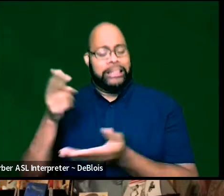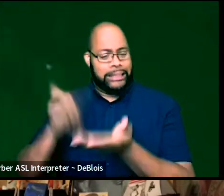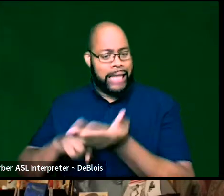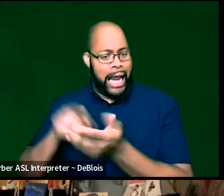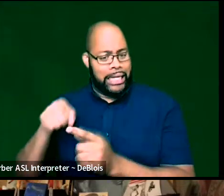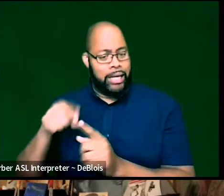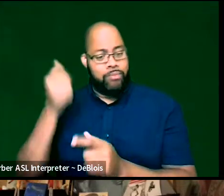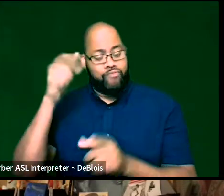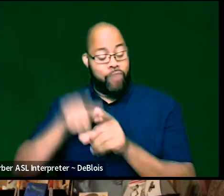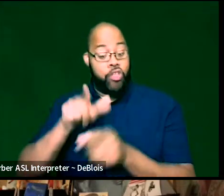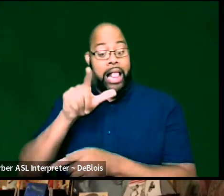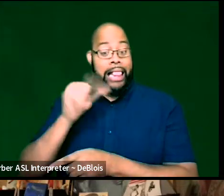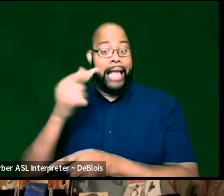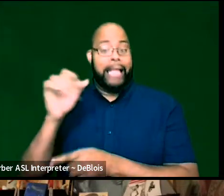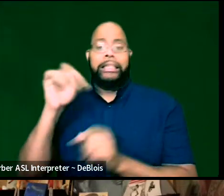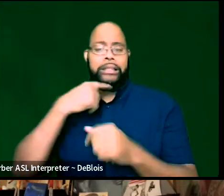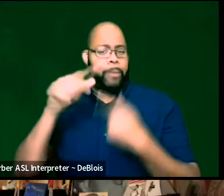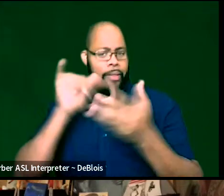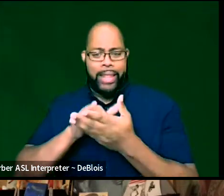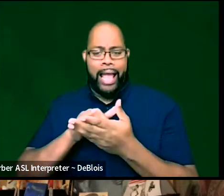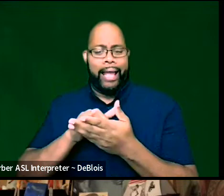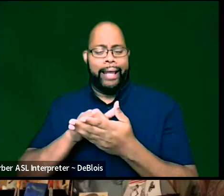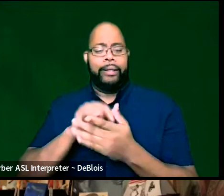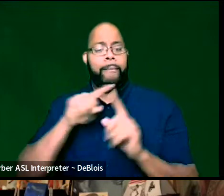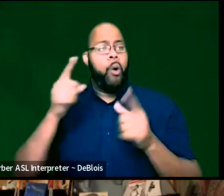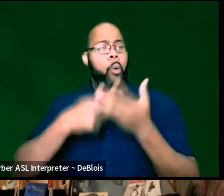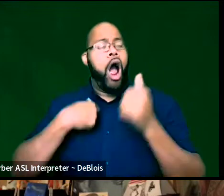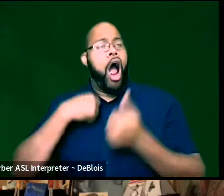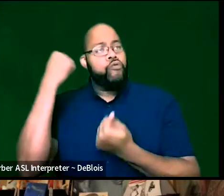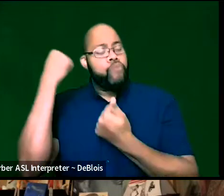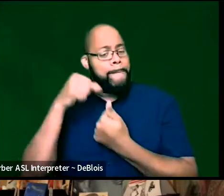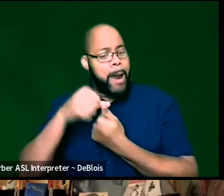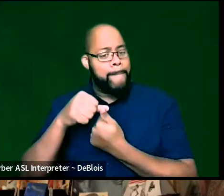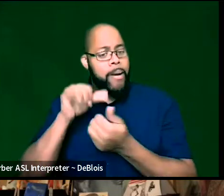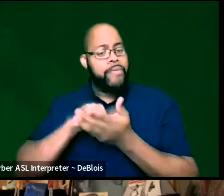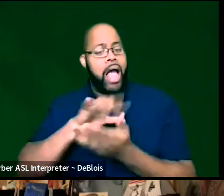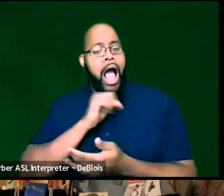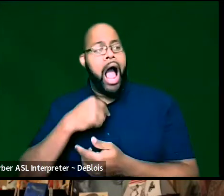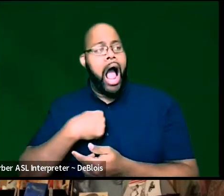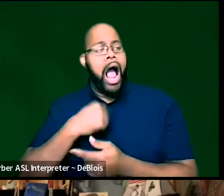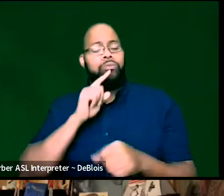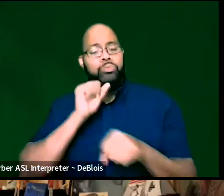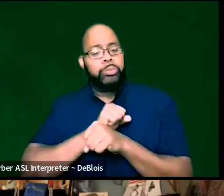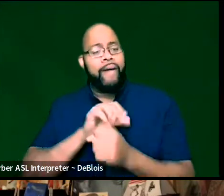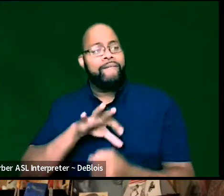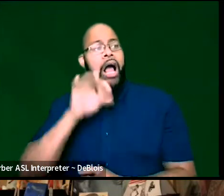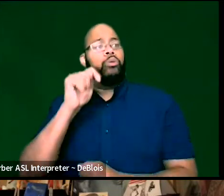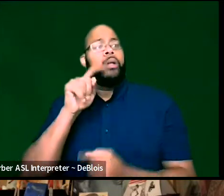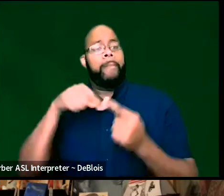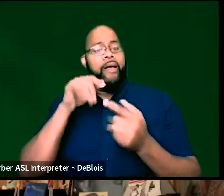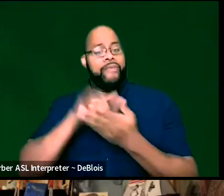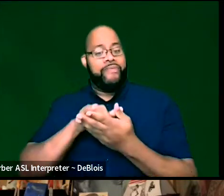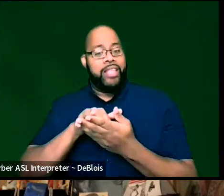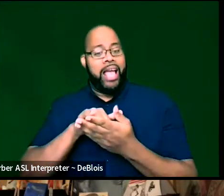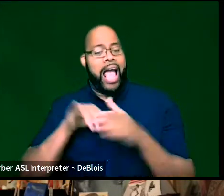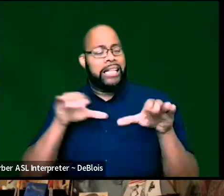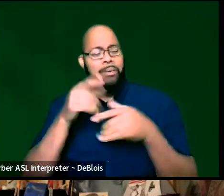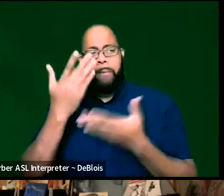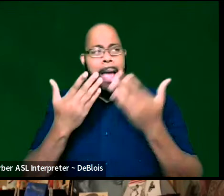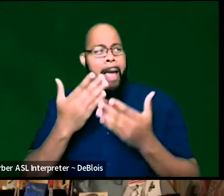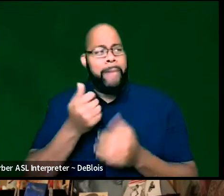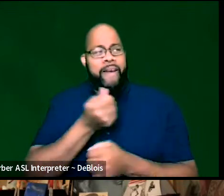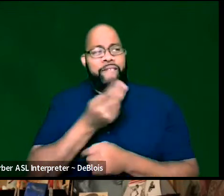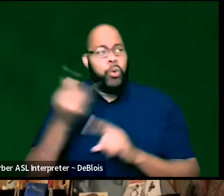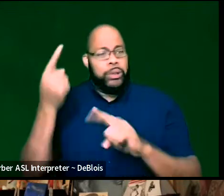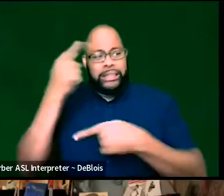actually Brother Leggett can tell you all about that. But what I remember was that I literally found out about that activity maybe a couple